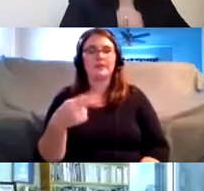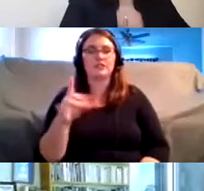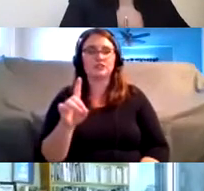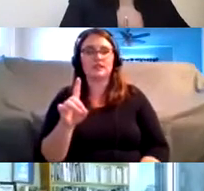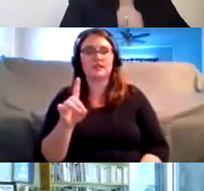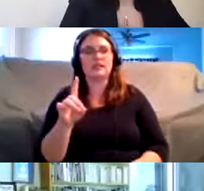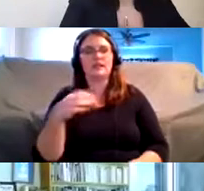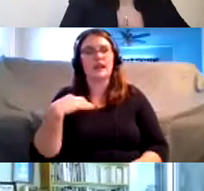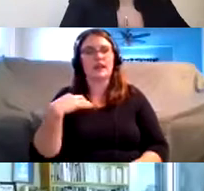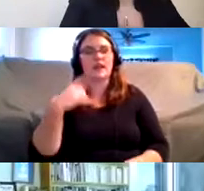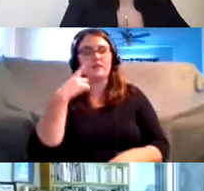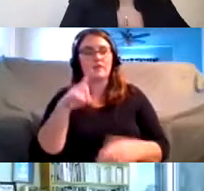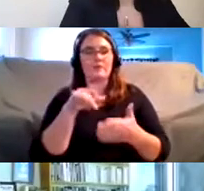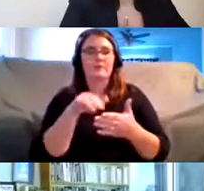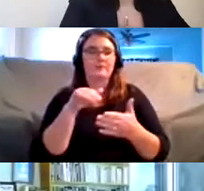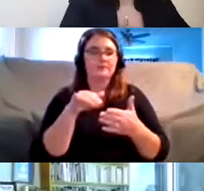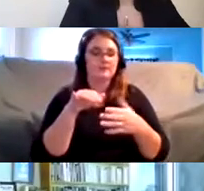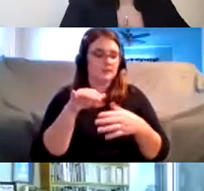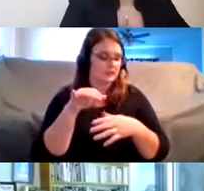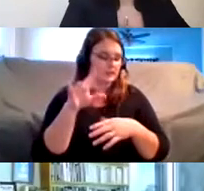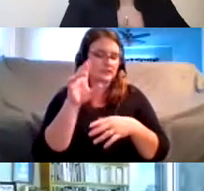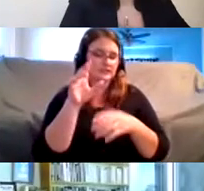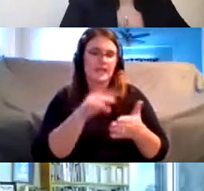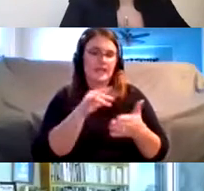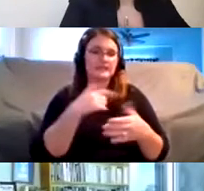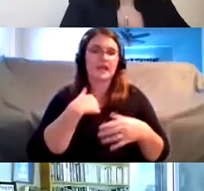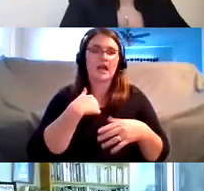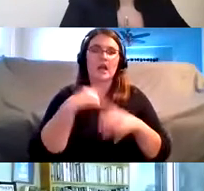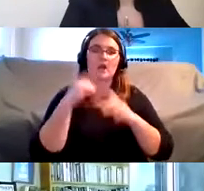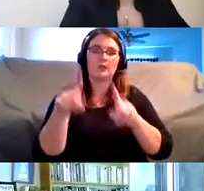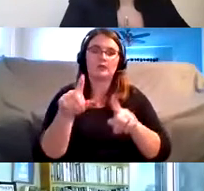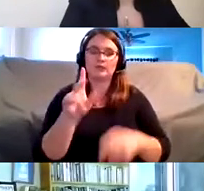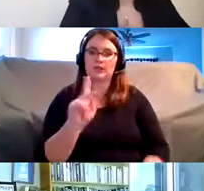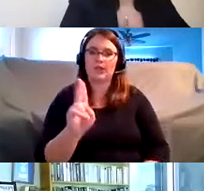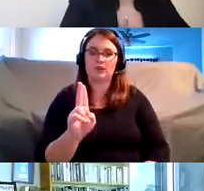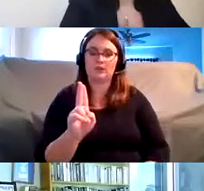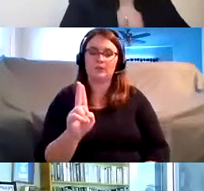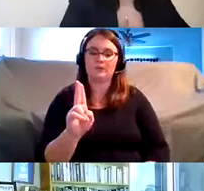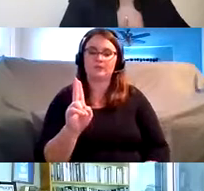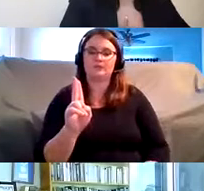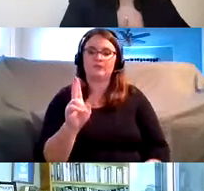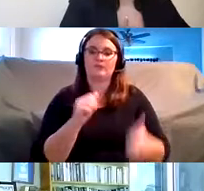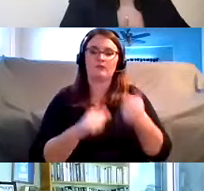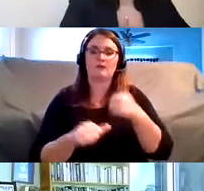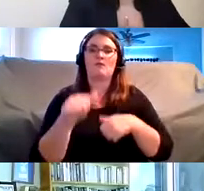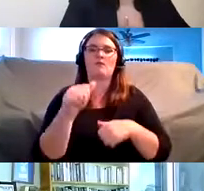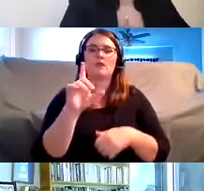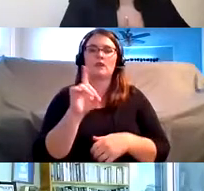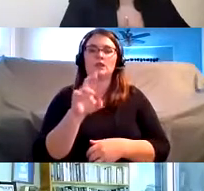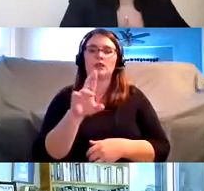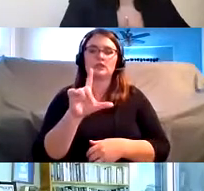Kimberly. And I went to KU under Dr. Lisa Michelot's mentorship at